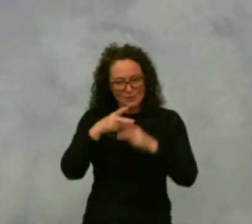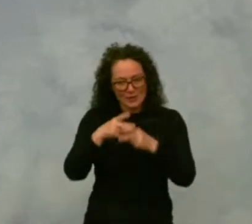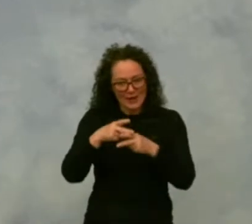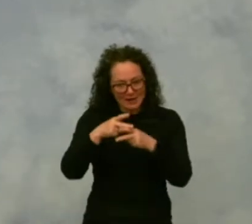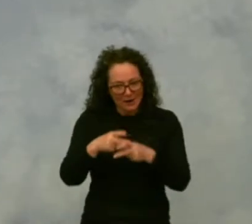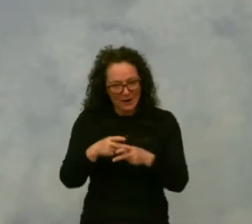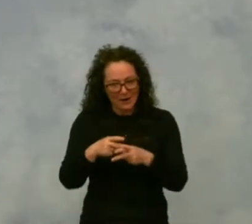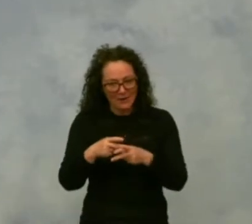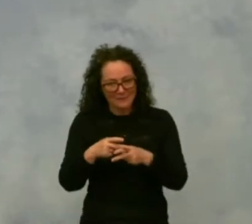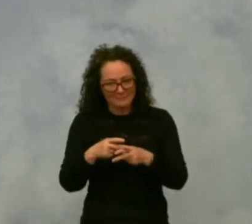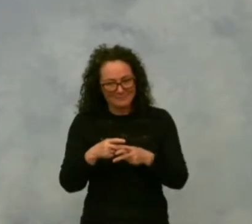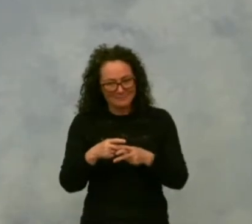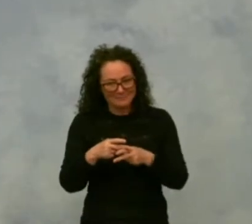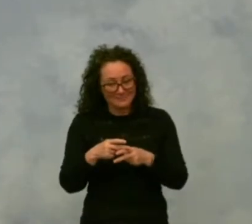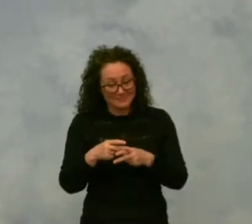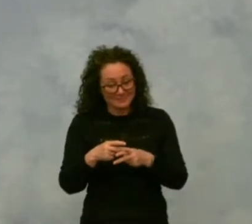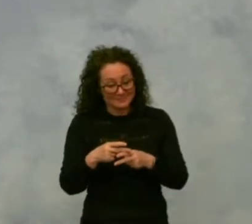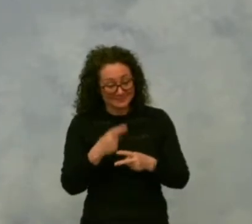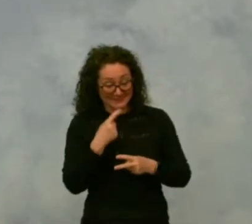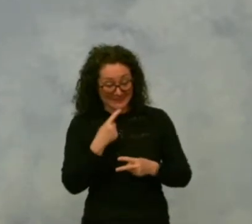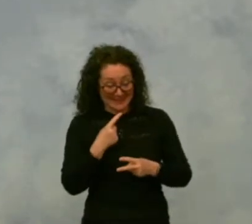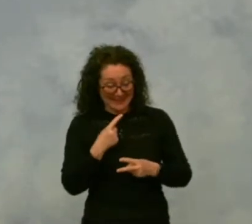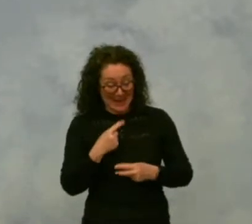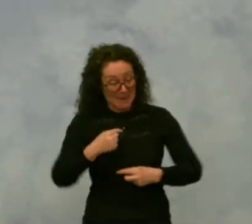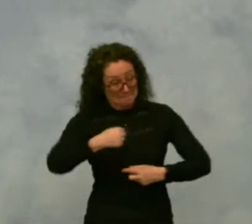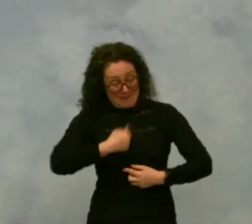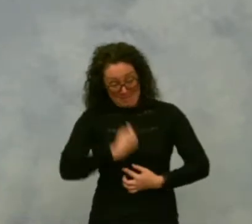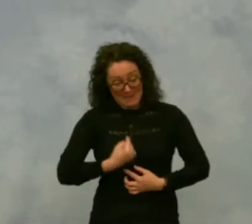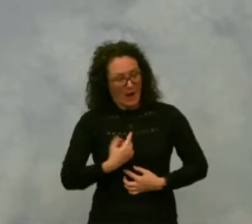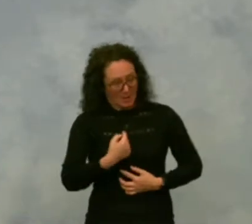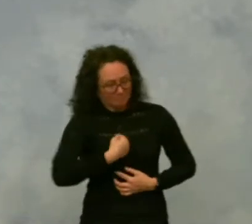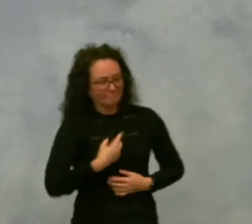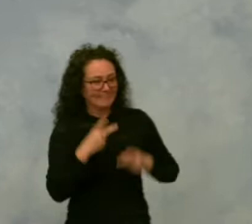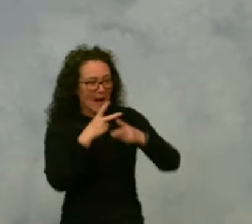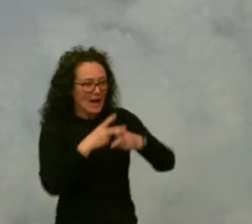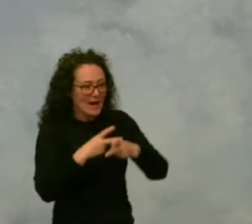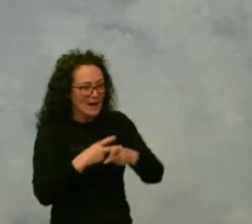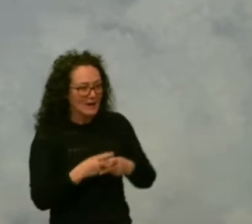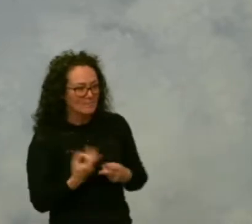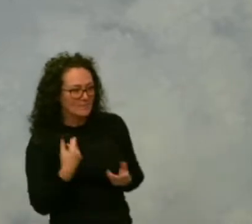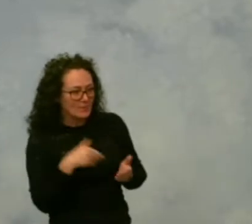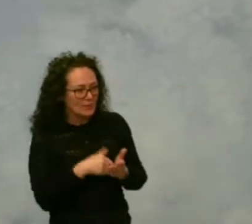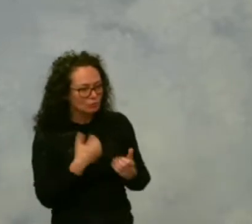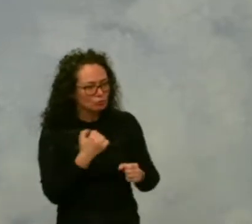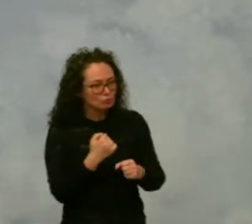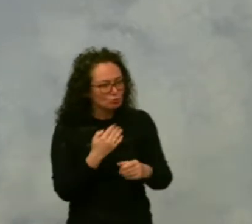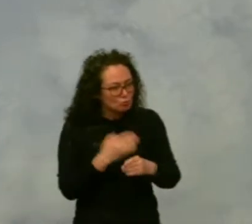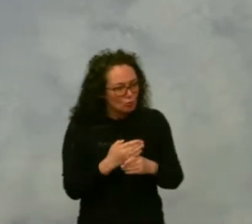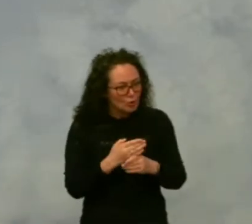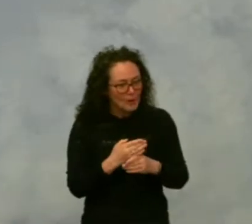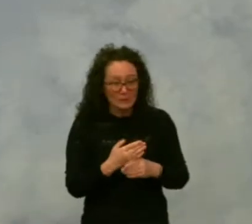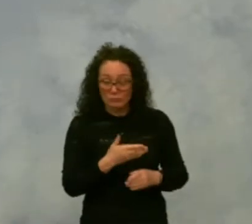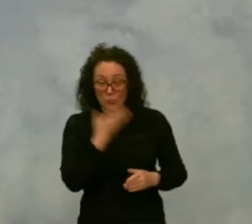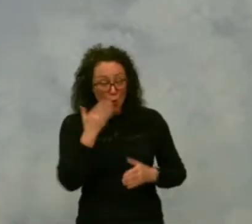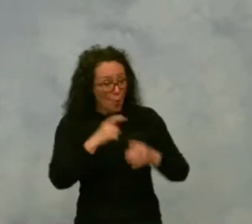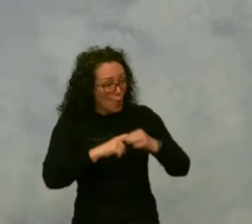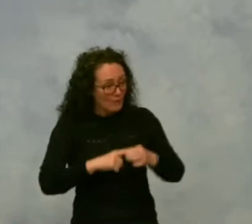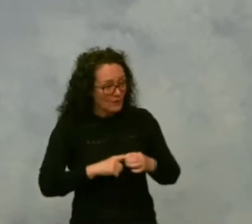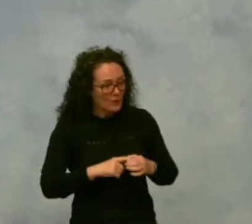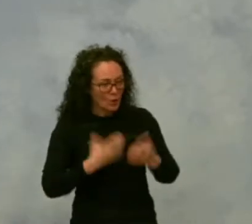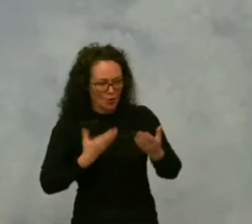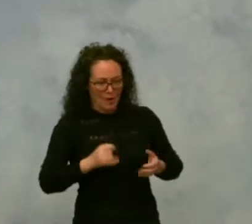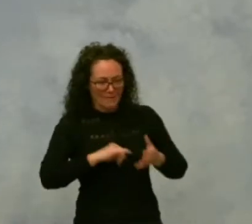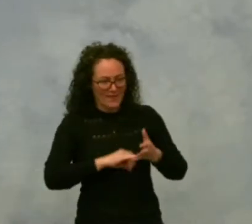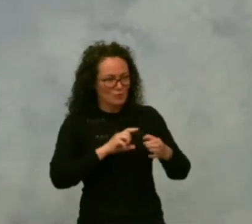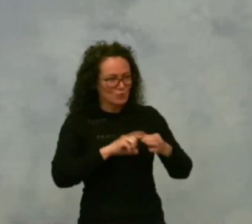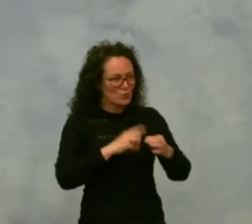to say, this is, you know, I'm a carer and I came into this with no qualifications. Now I've got my